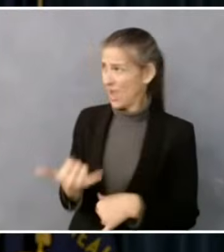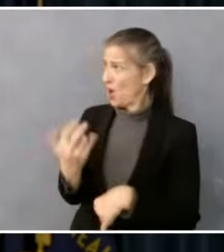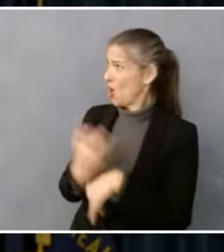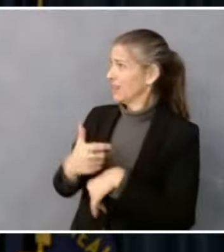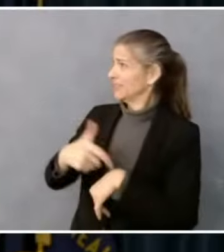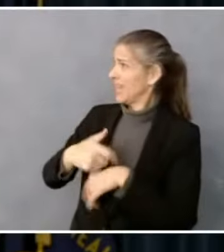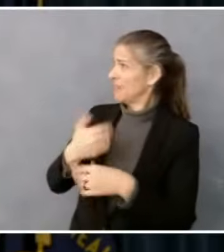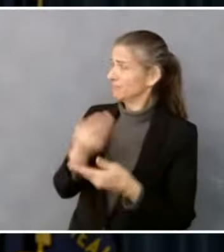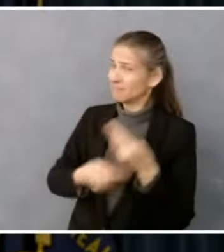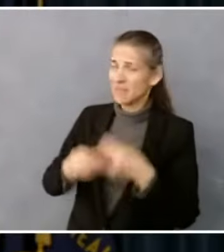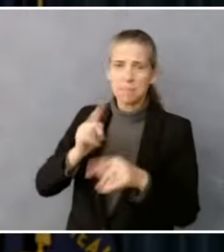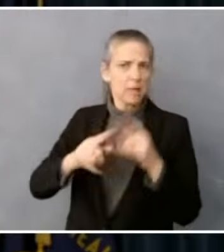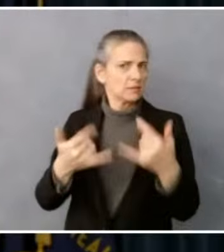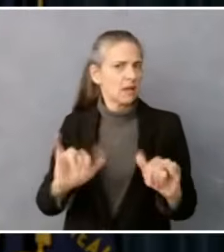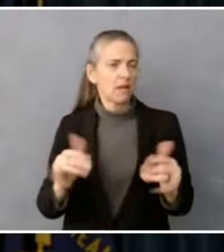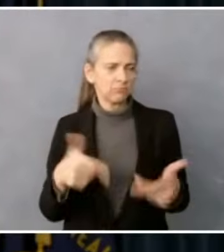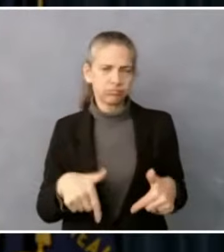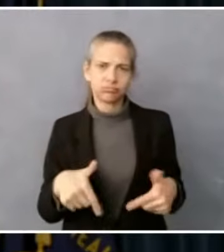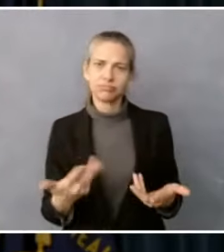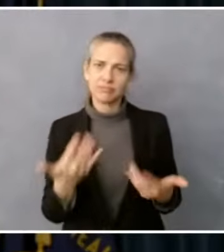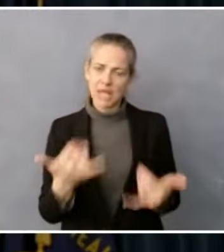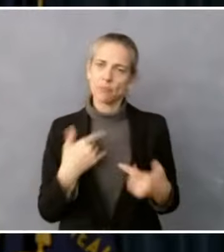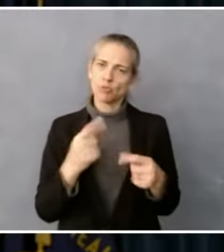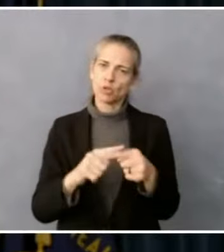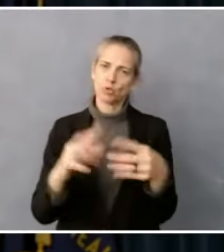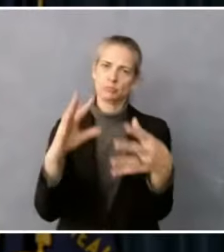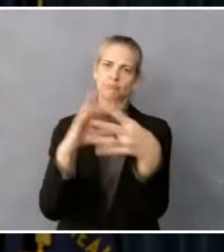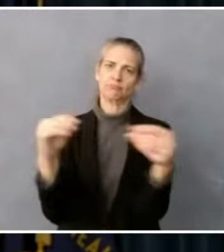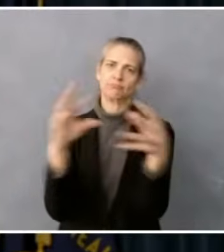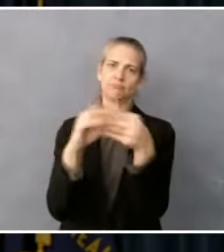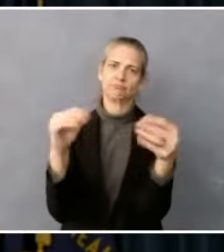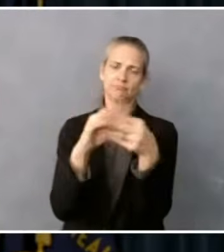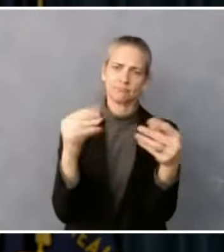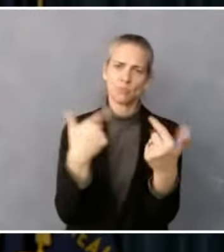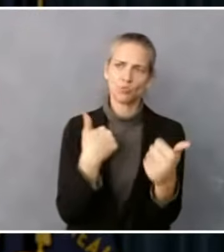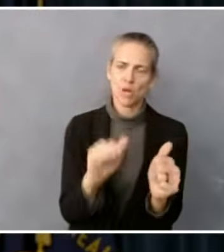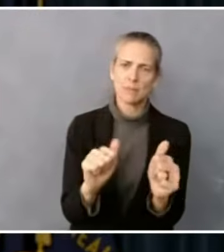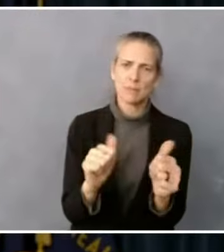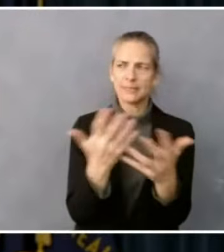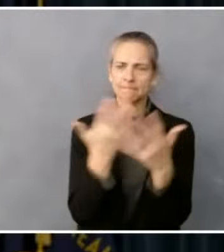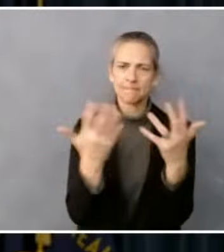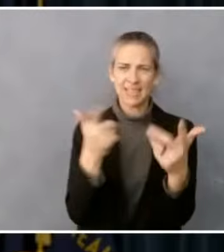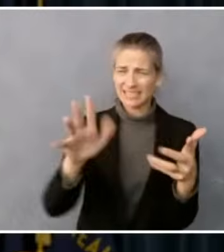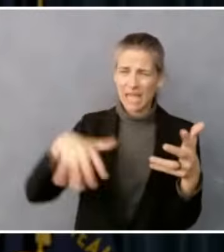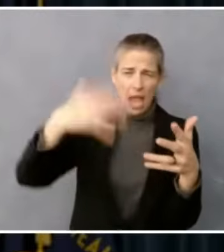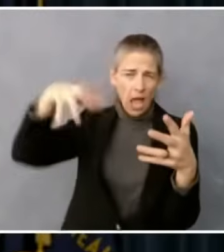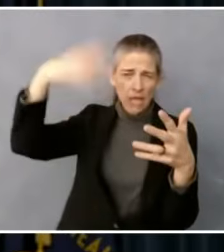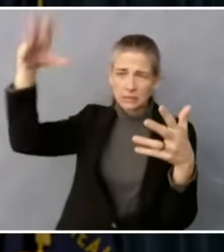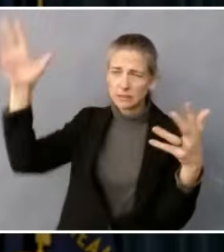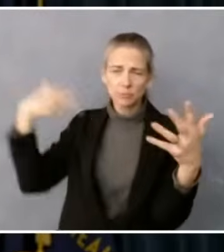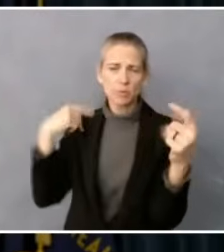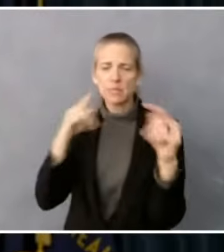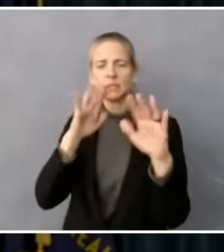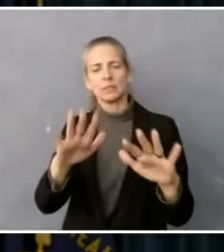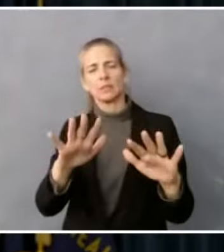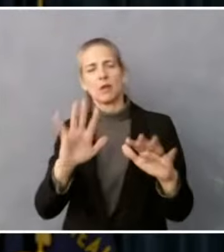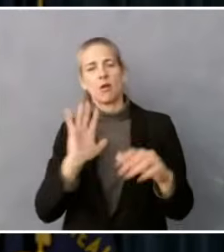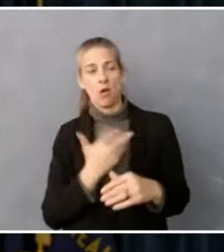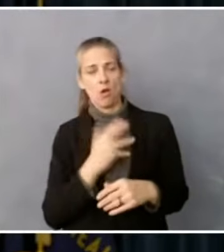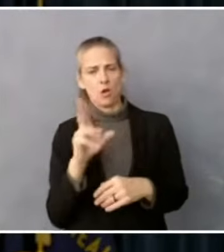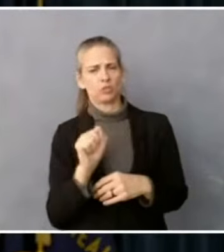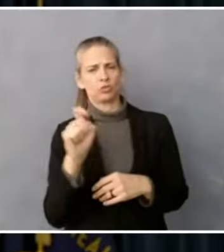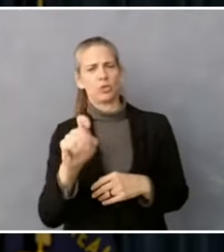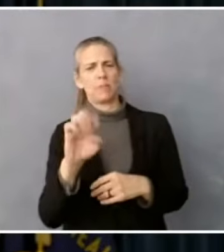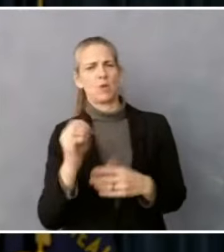trying to do is speak reason into the chaos. I'm trying to be a steadying voice of what our country should be, of